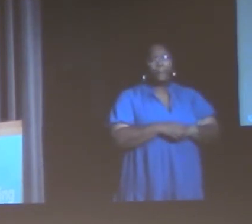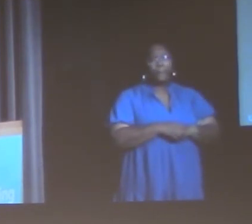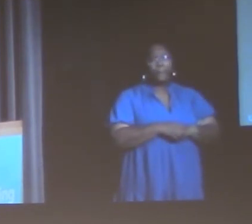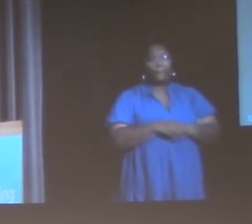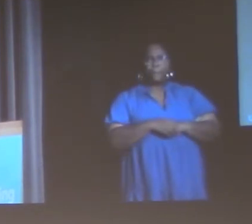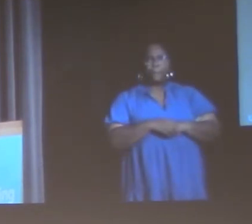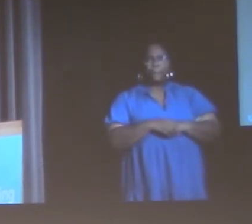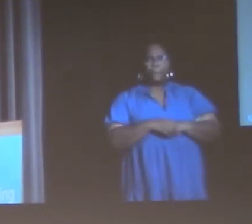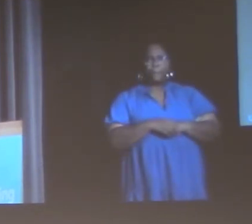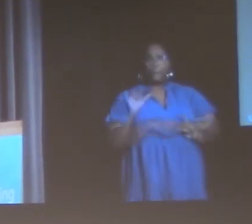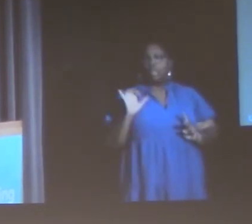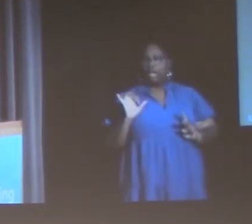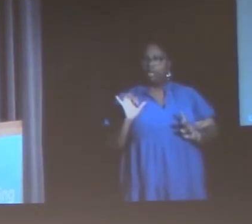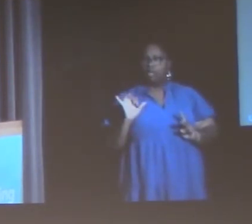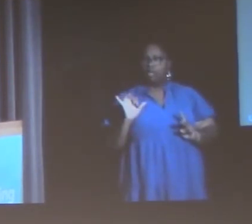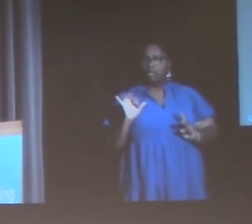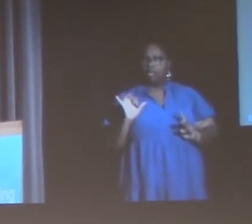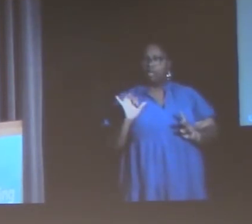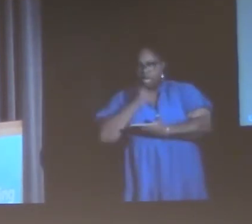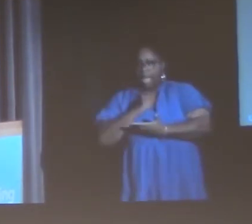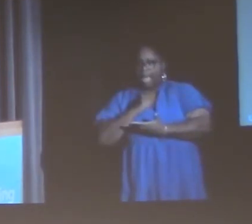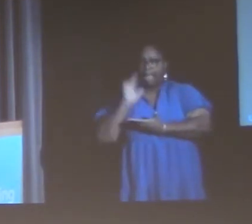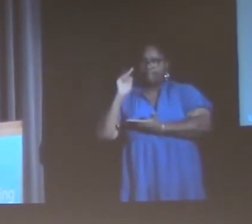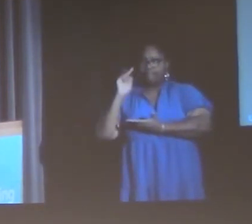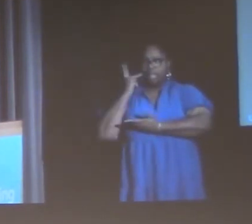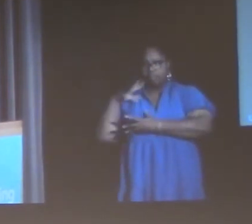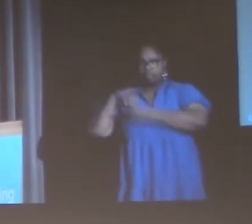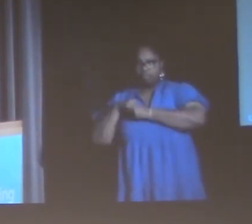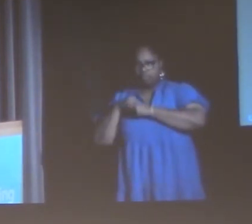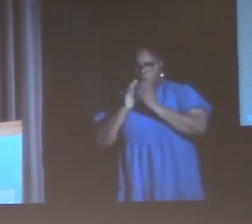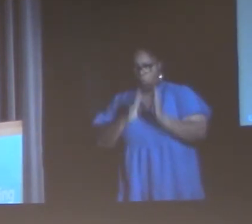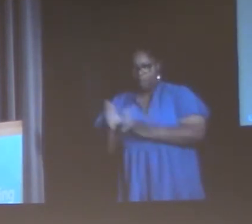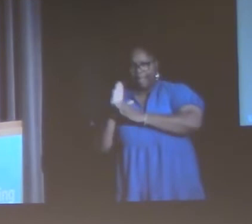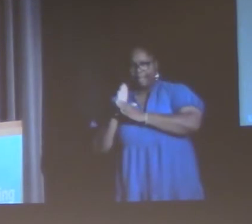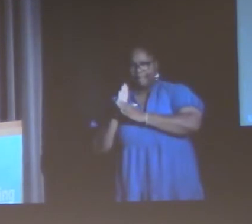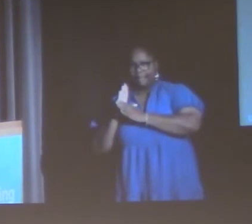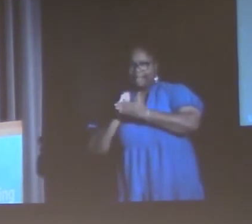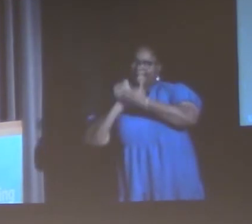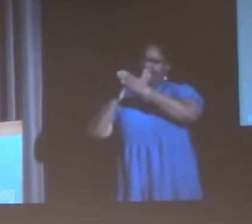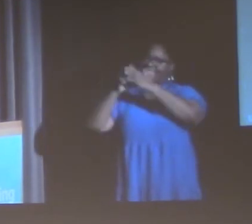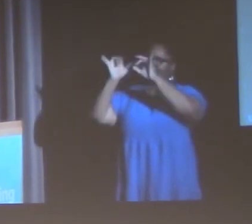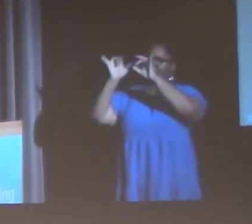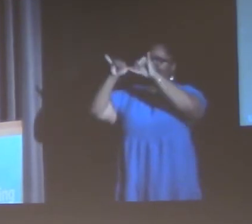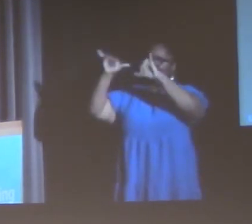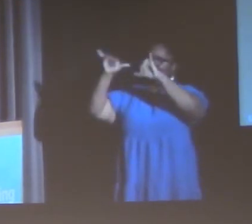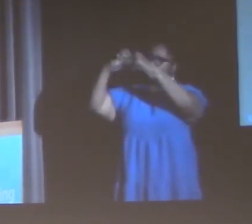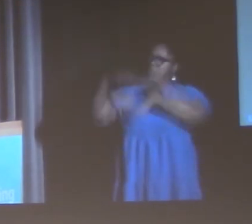like organizing like politically against the system, and like understanding